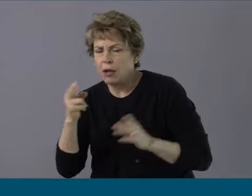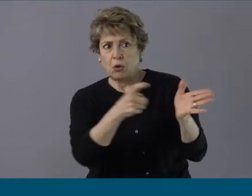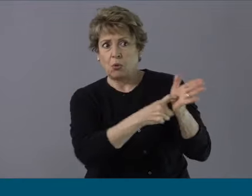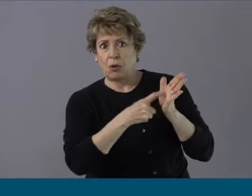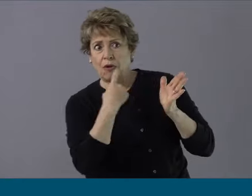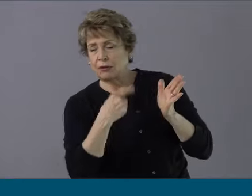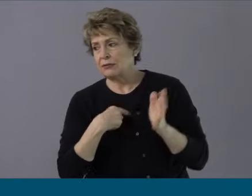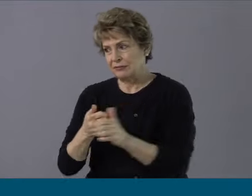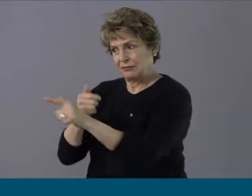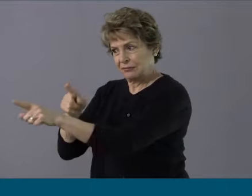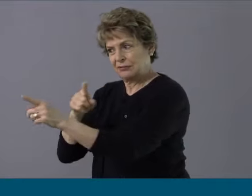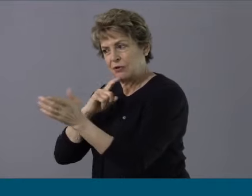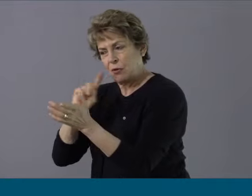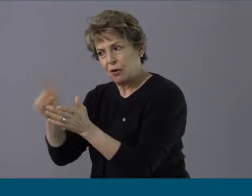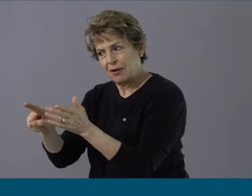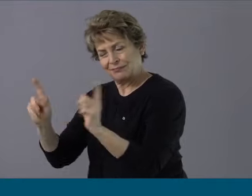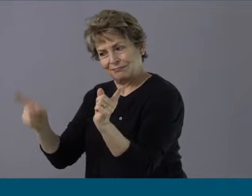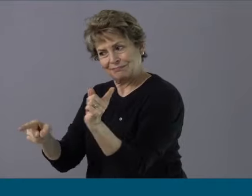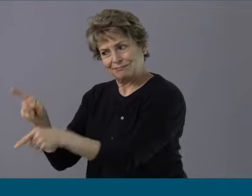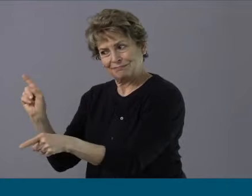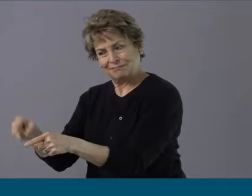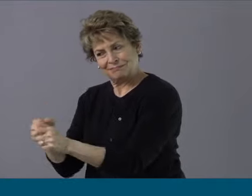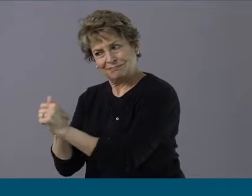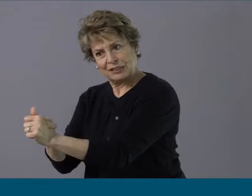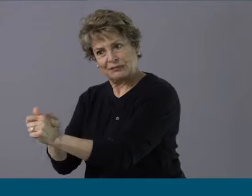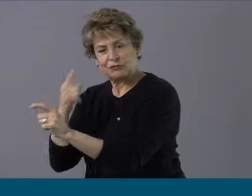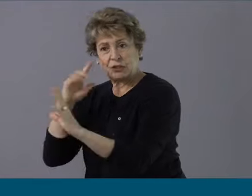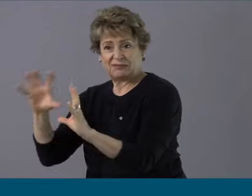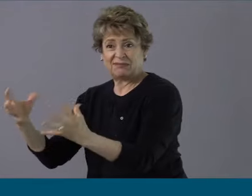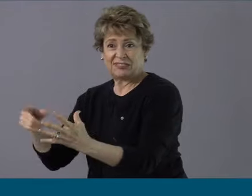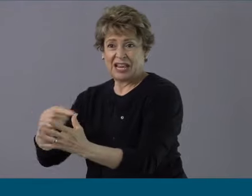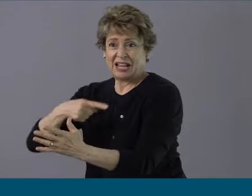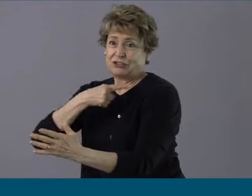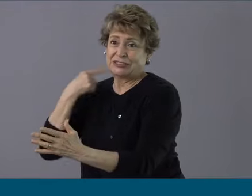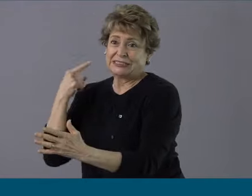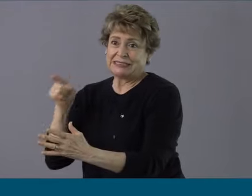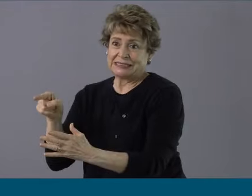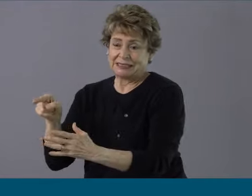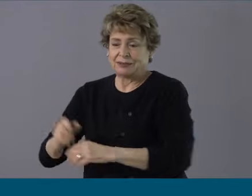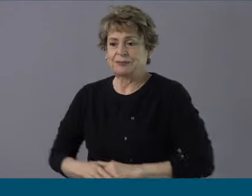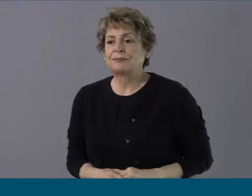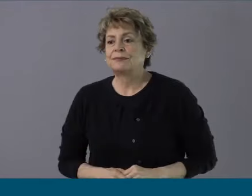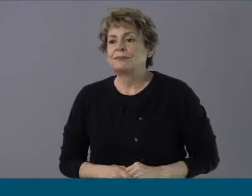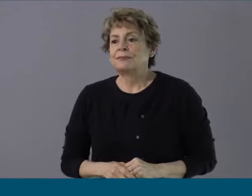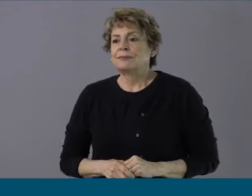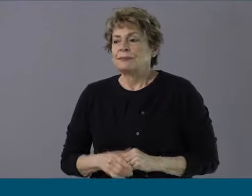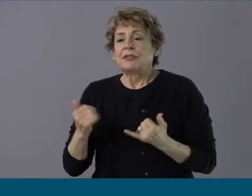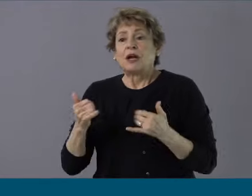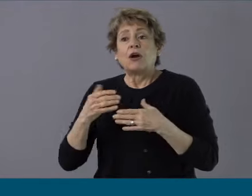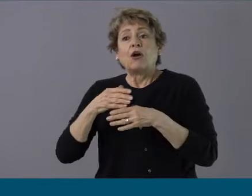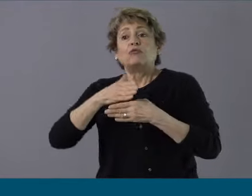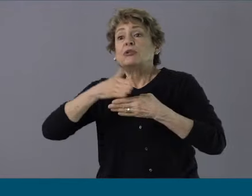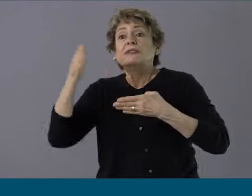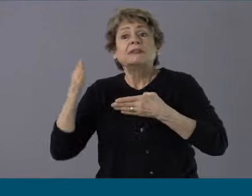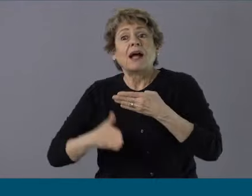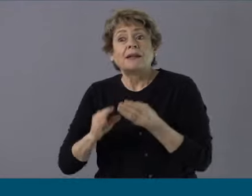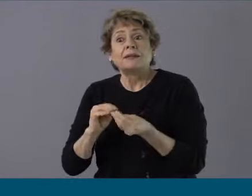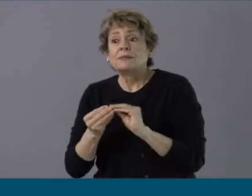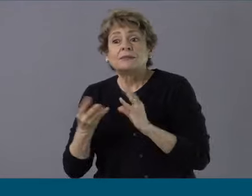See where we are. I introduced this number 3 weeks ago. This is the R0 number. It's the average number of people